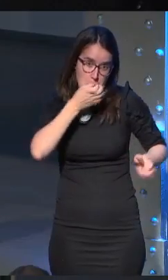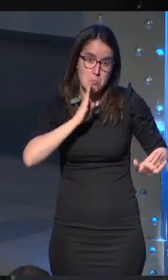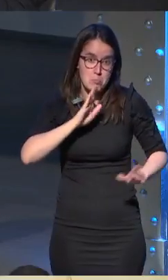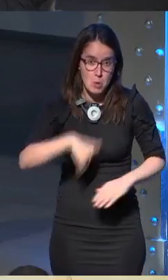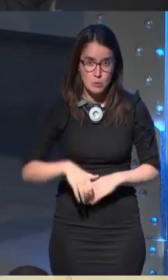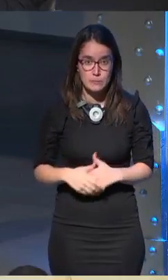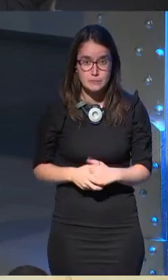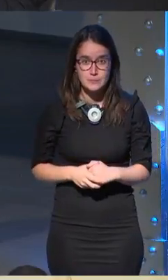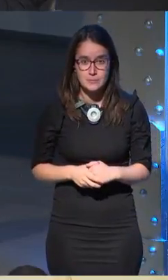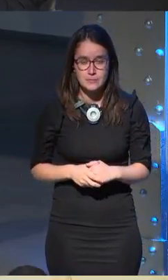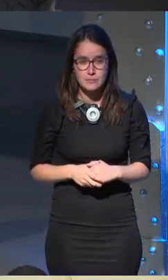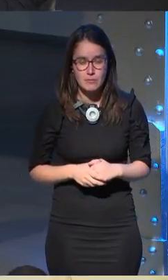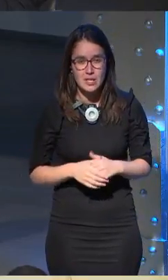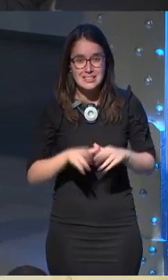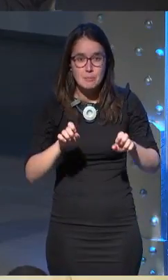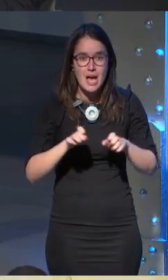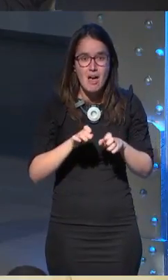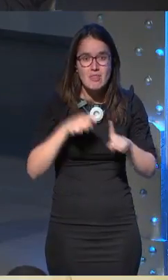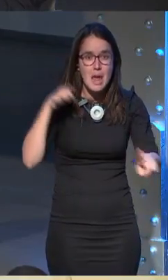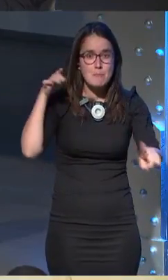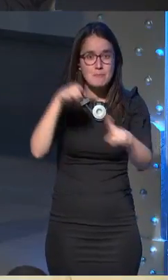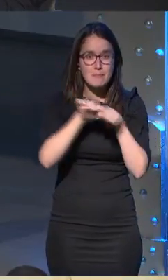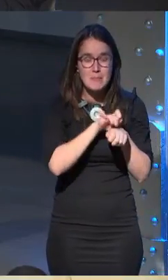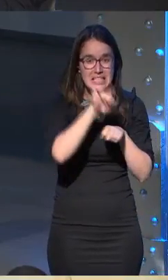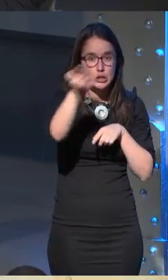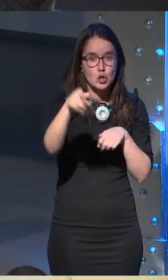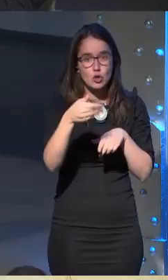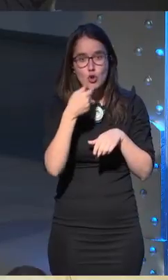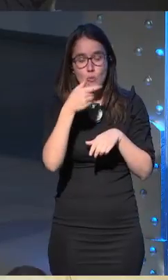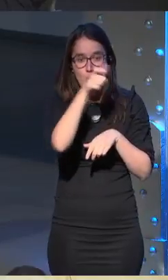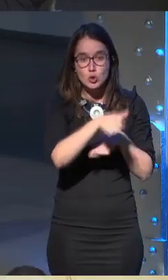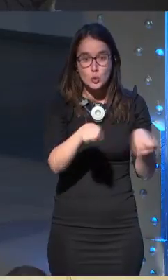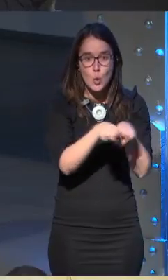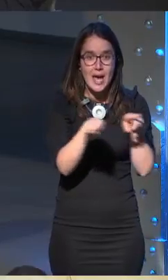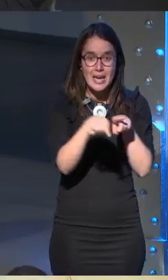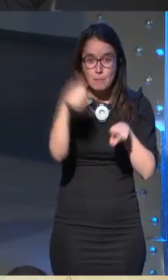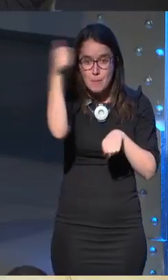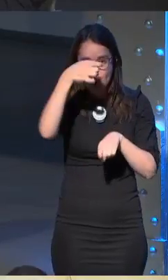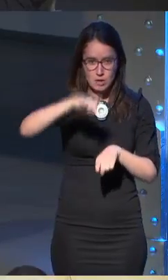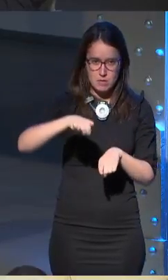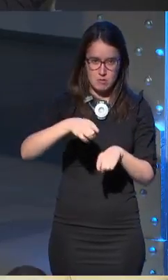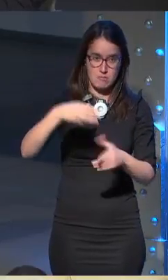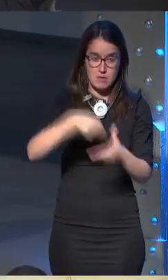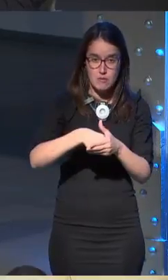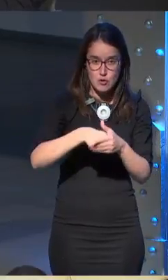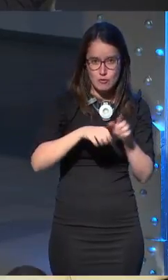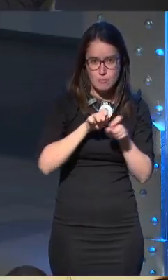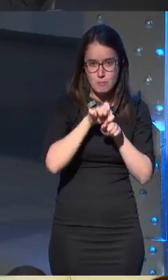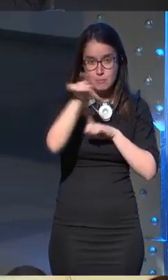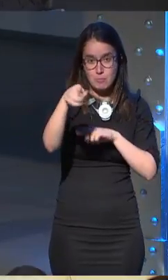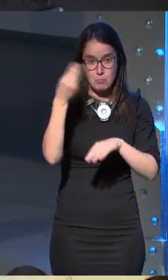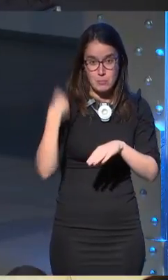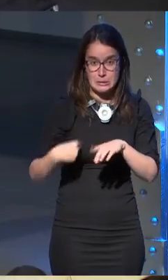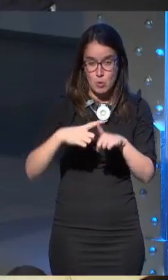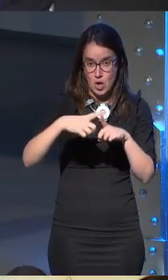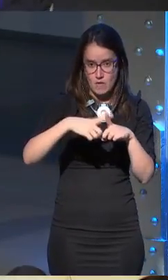Porque efectivamente su hermano. Because actually your brother was the one part of the mission, almost just like you. He was also part